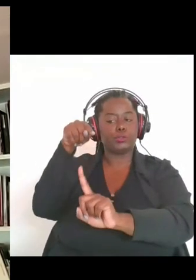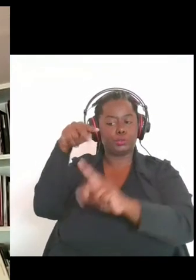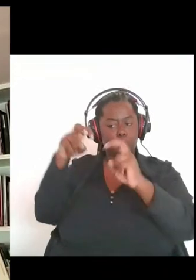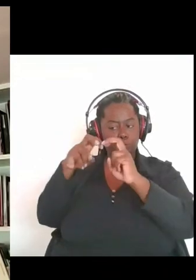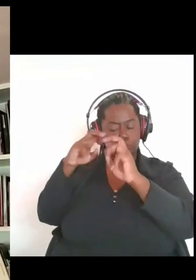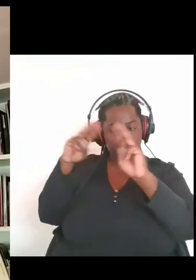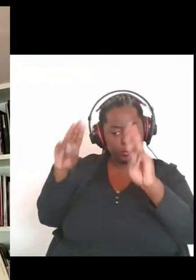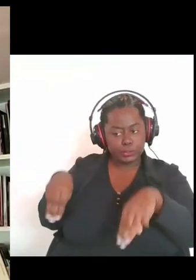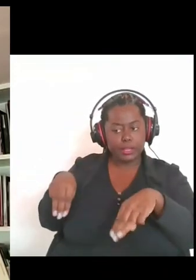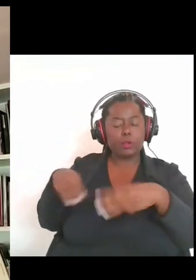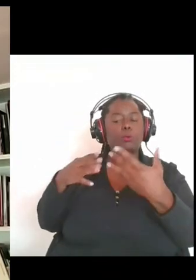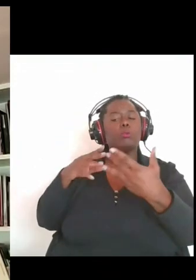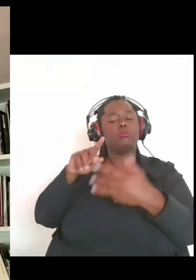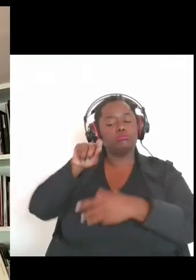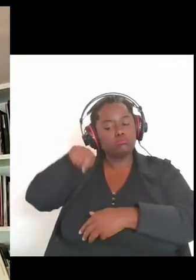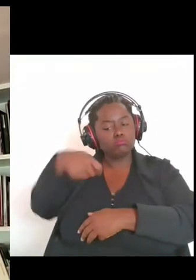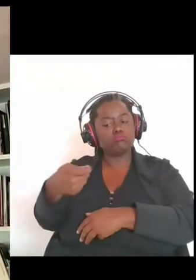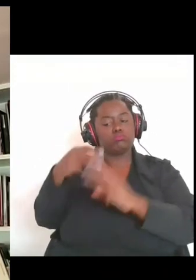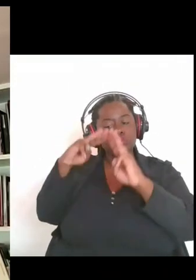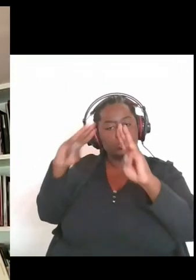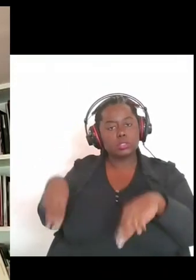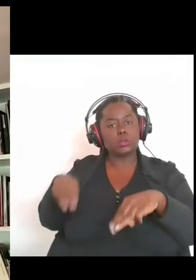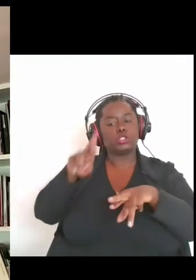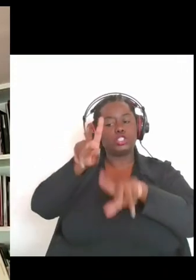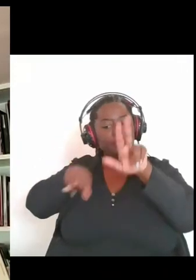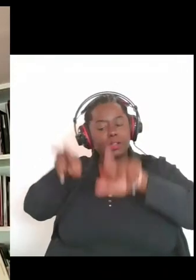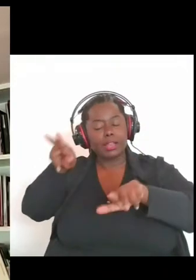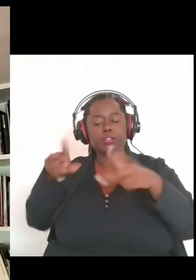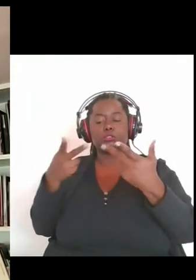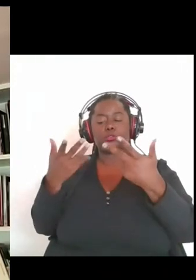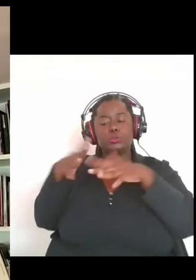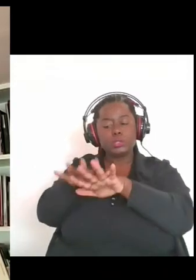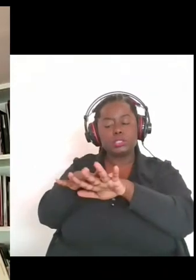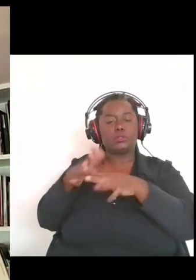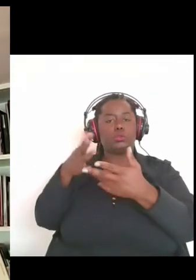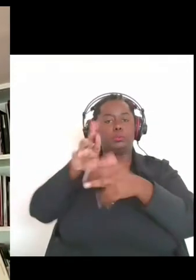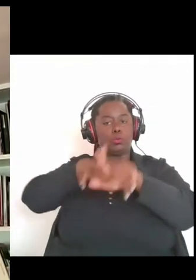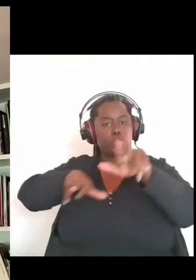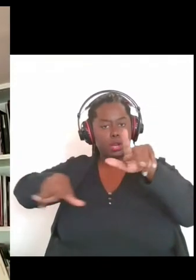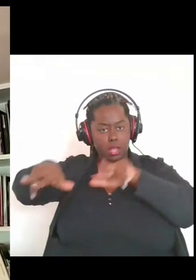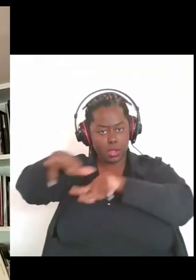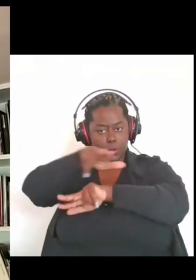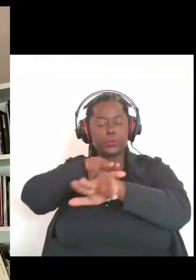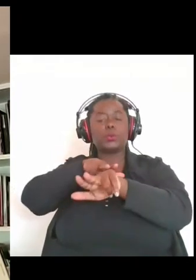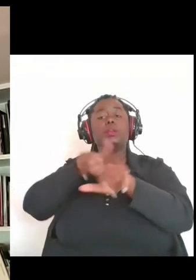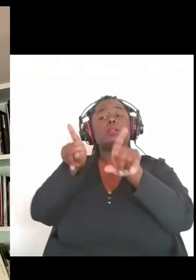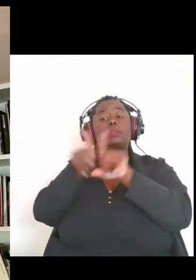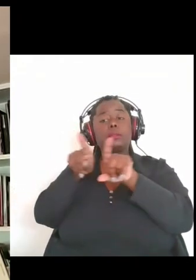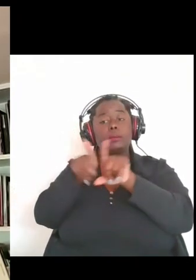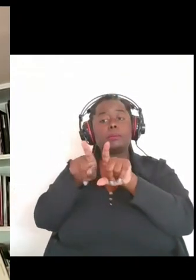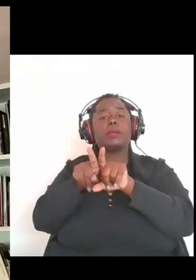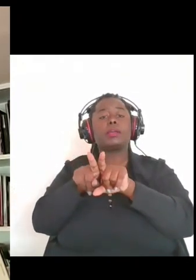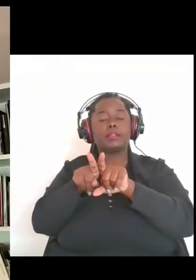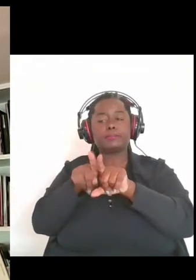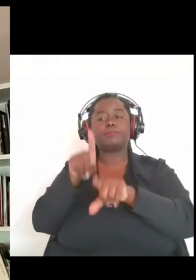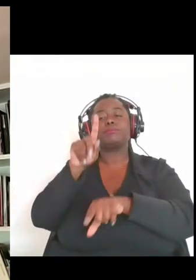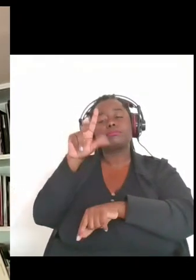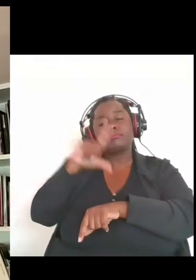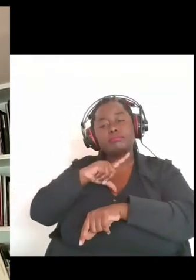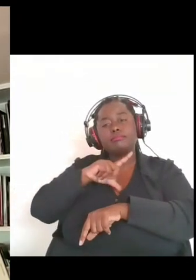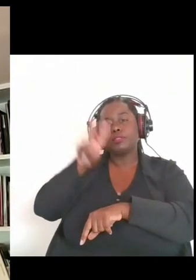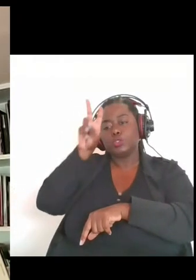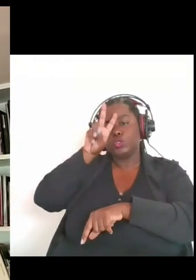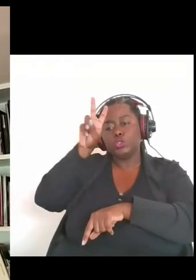aligns to the mission of our Museum that aims to be plural we also talk